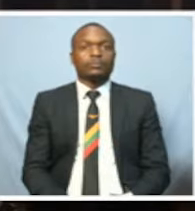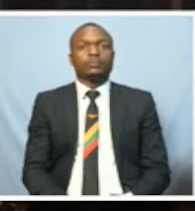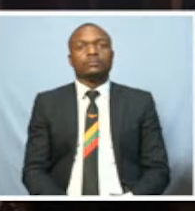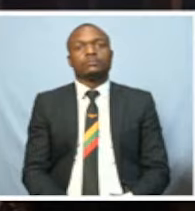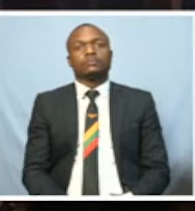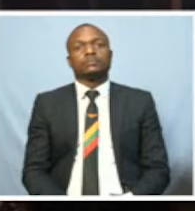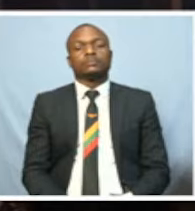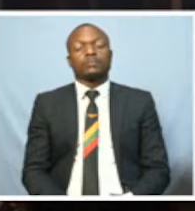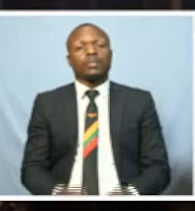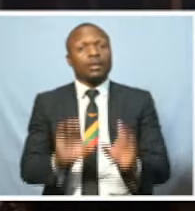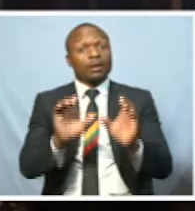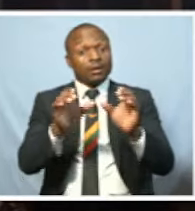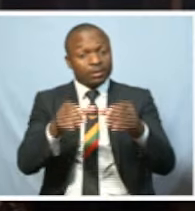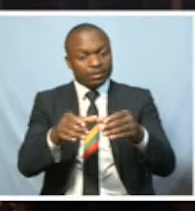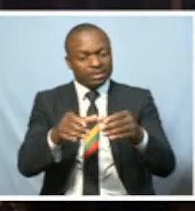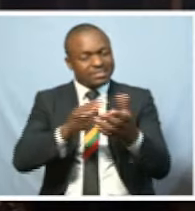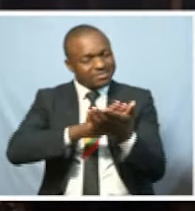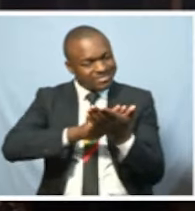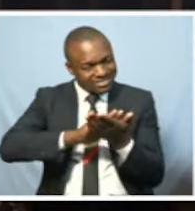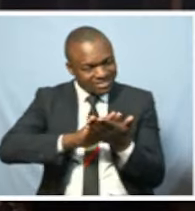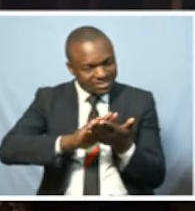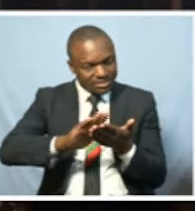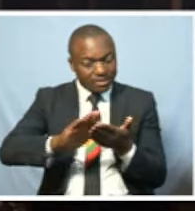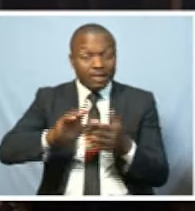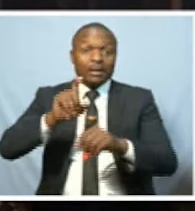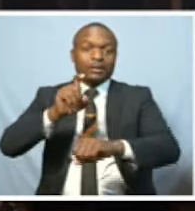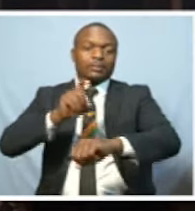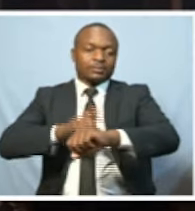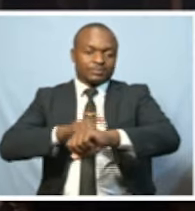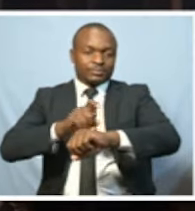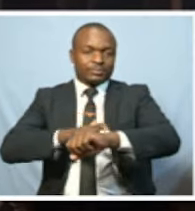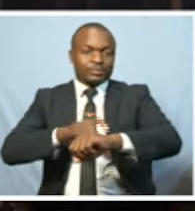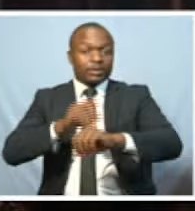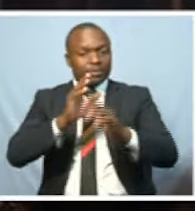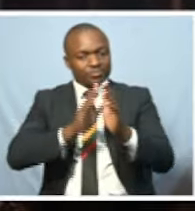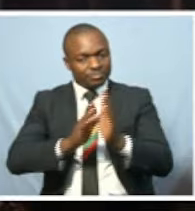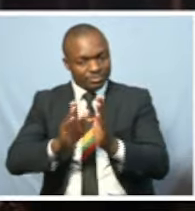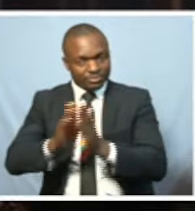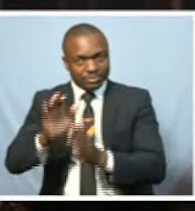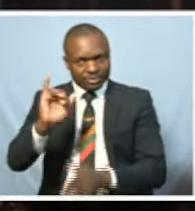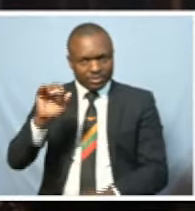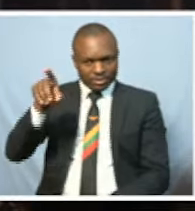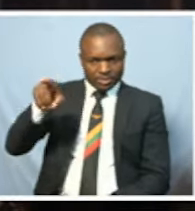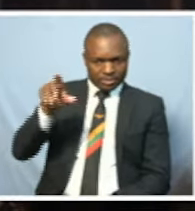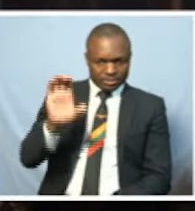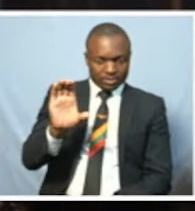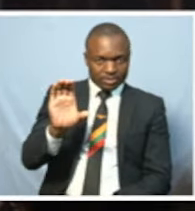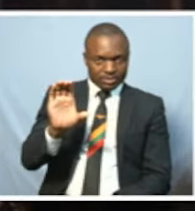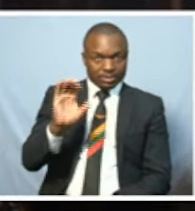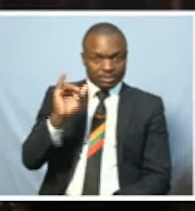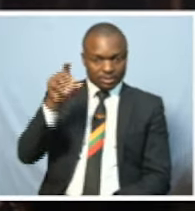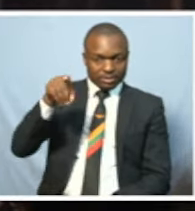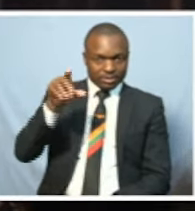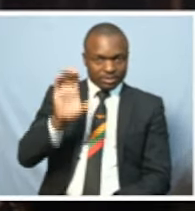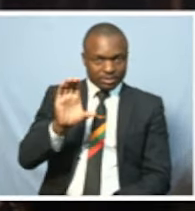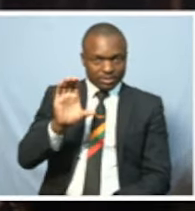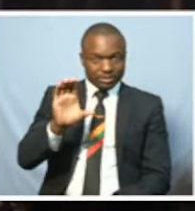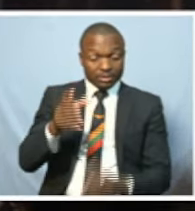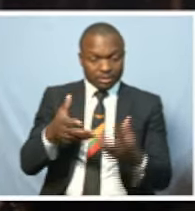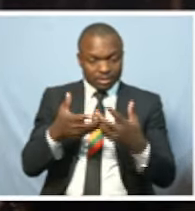is council so efficient that at the time when you prepare an IPC, to prepare an IPC, the engineers go on